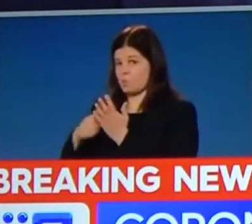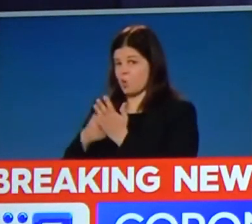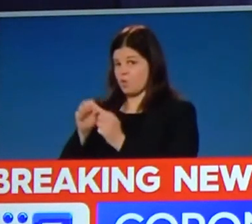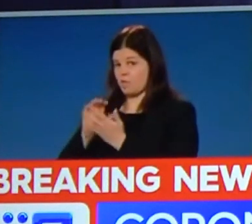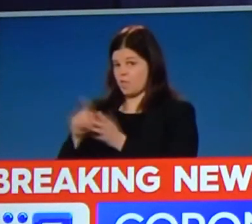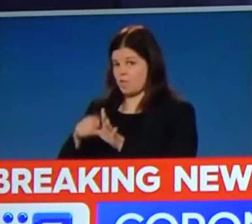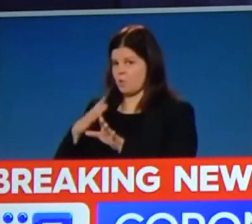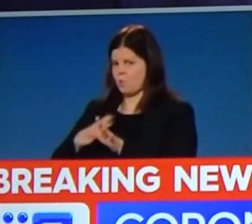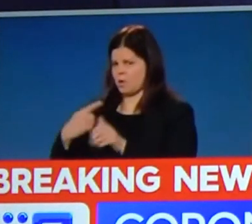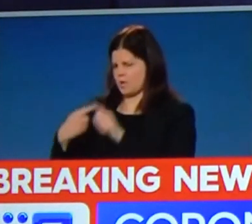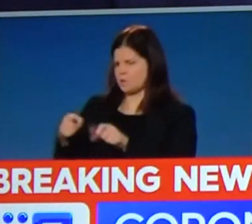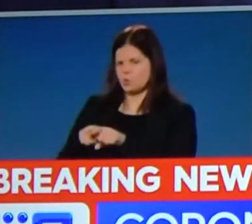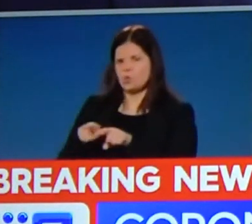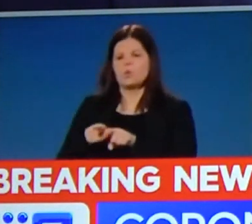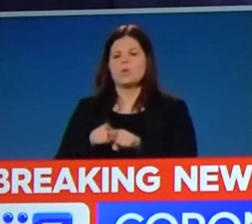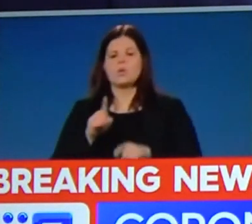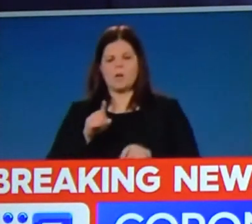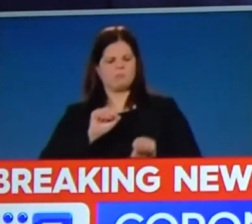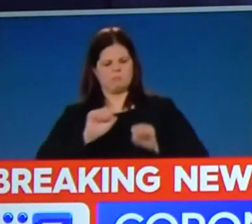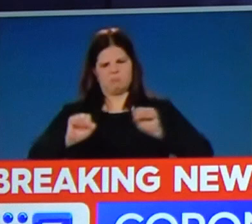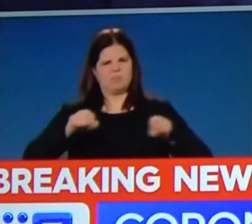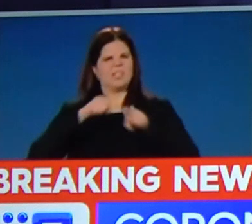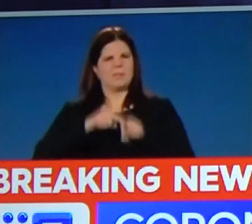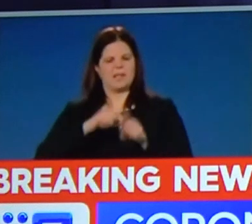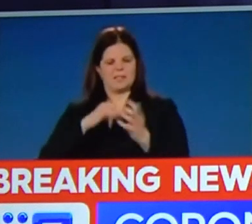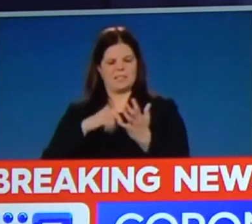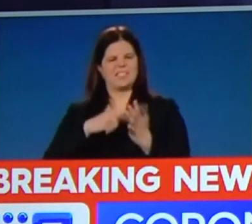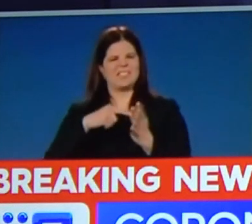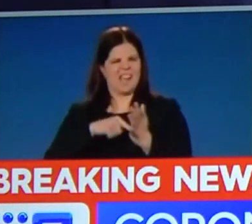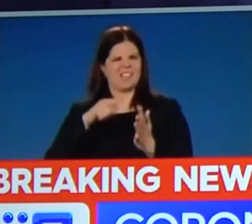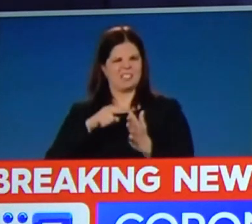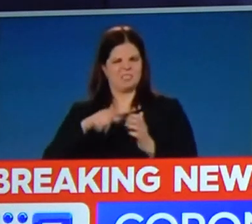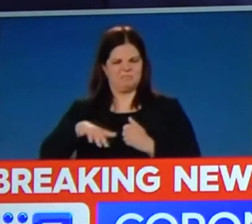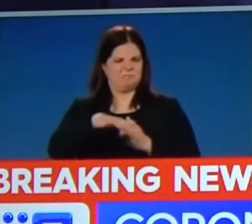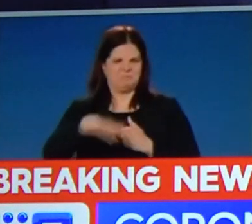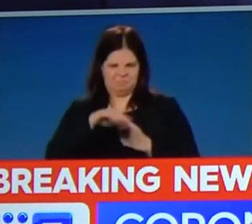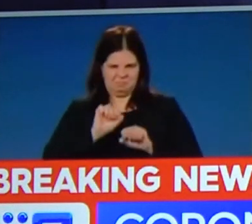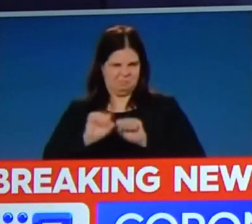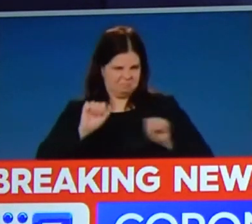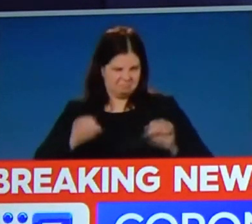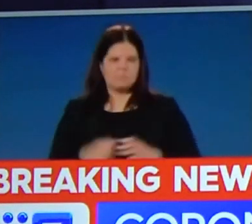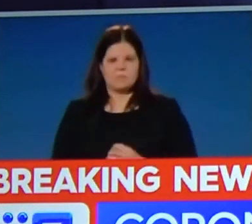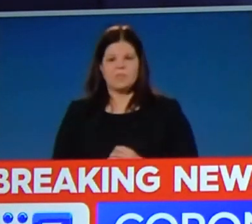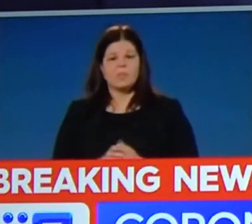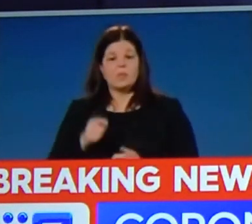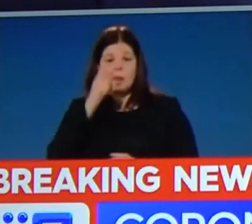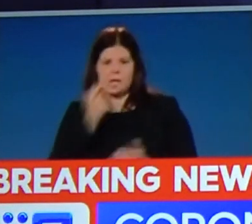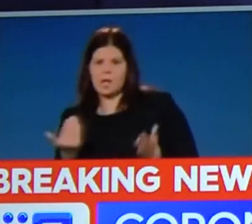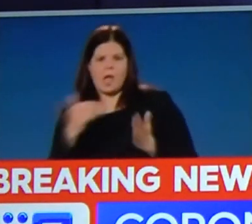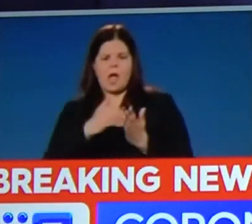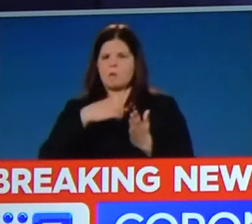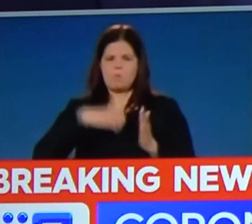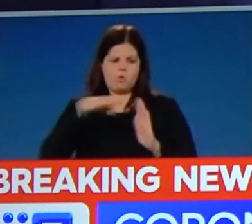this as well, they will be handled by the state jurisdictions themselves. And they can take whatever further actions